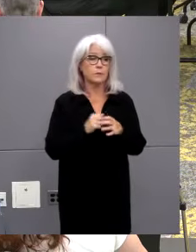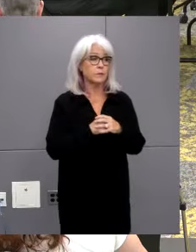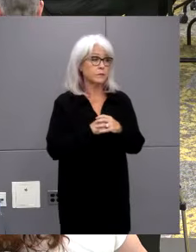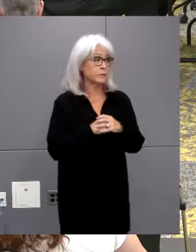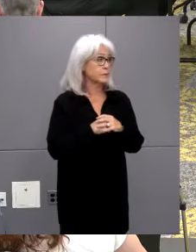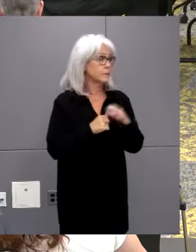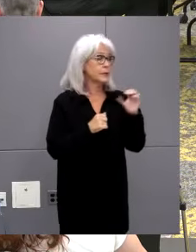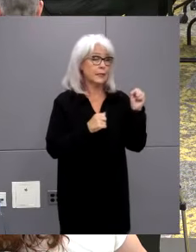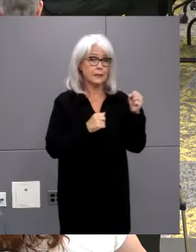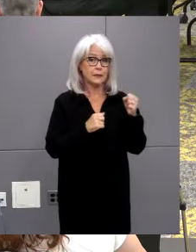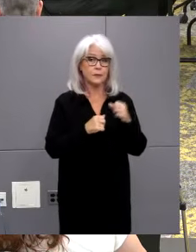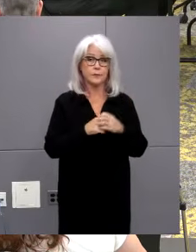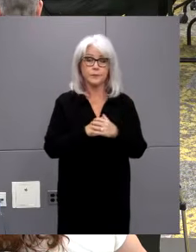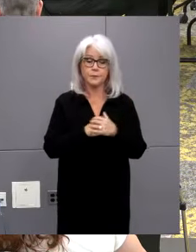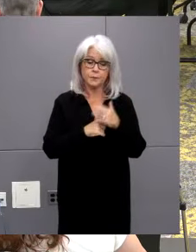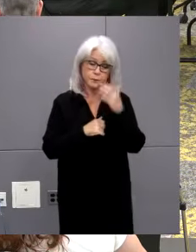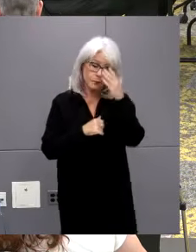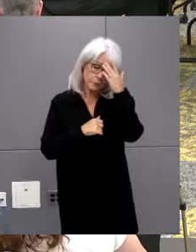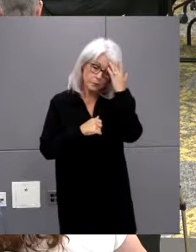Yes.